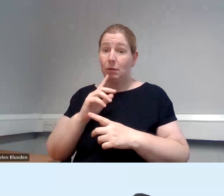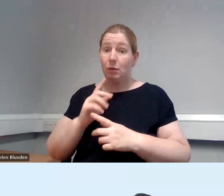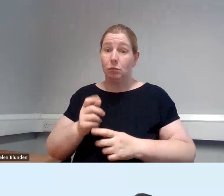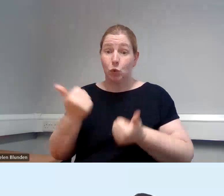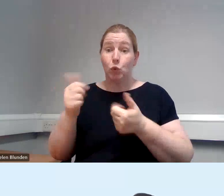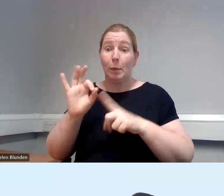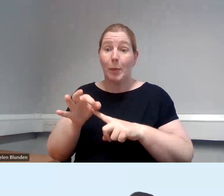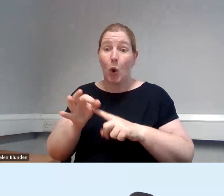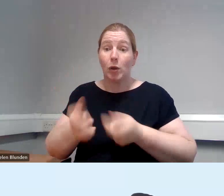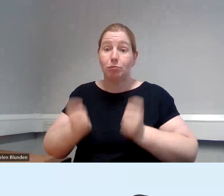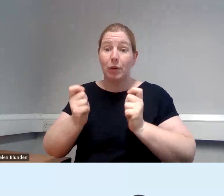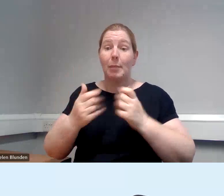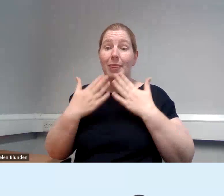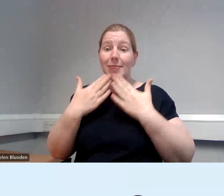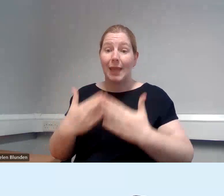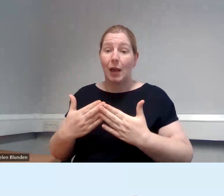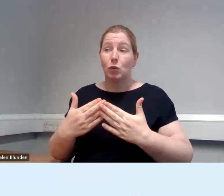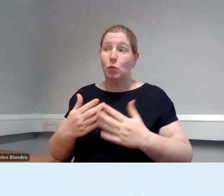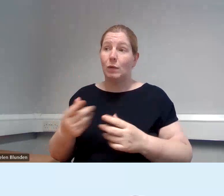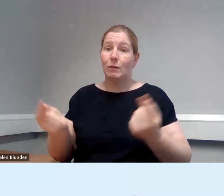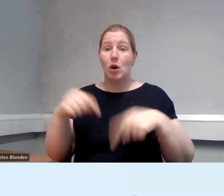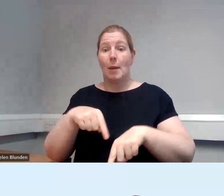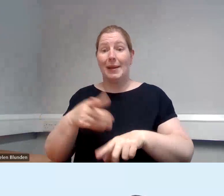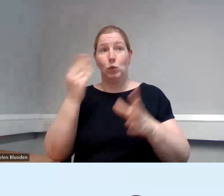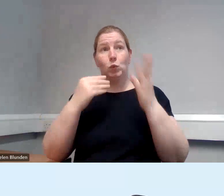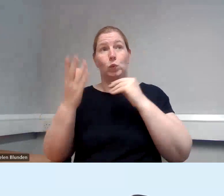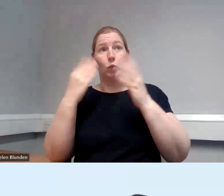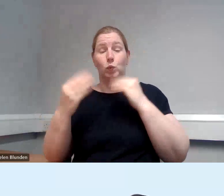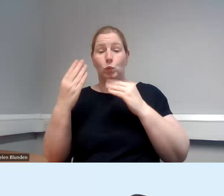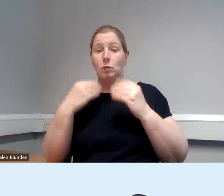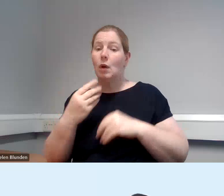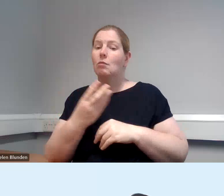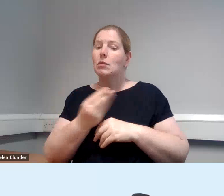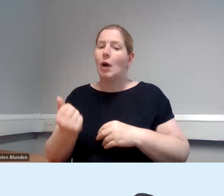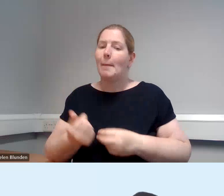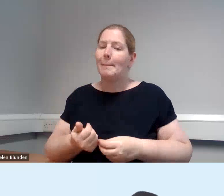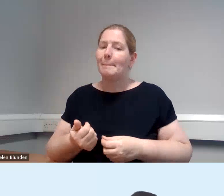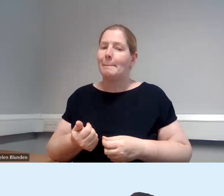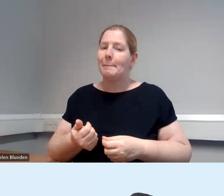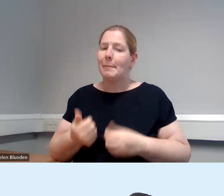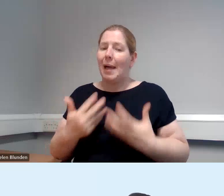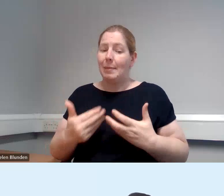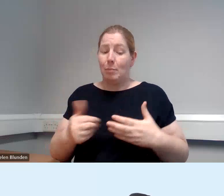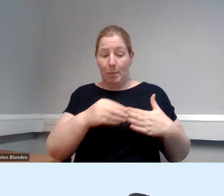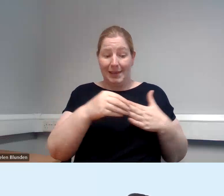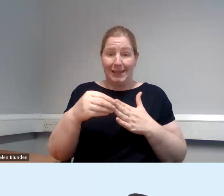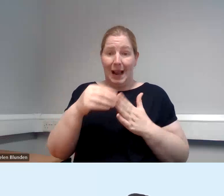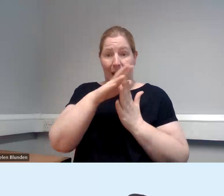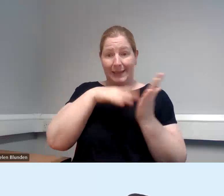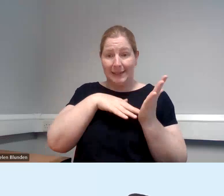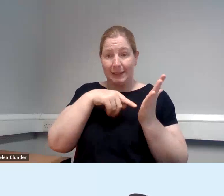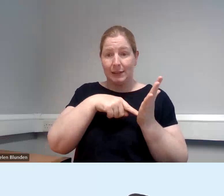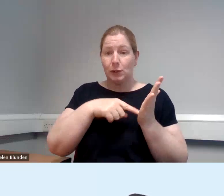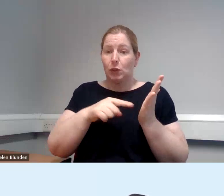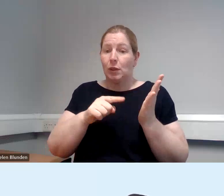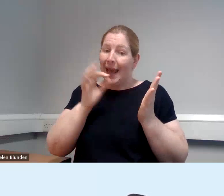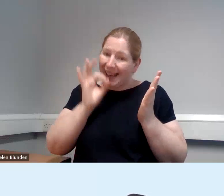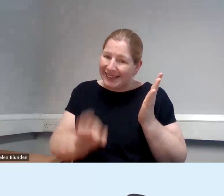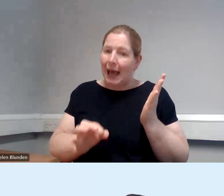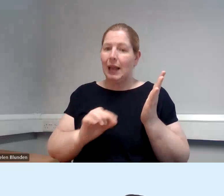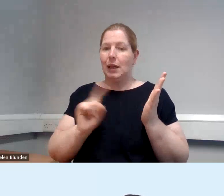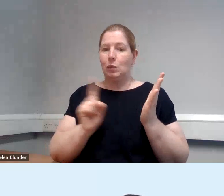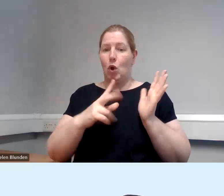John. Thank you, and thanks for coming to listen to the talk. I think there's some really specific guidance at the minute around what constitutes a virtual ward and a virtual